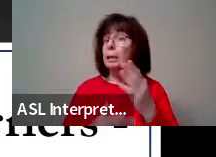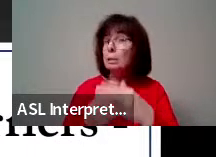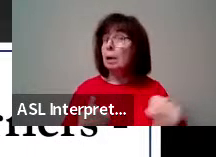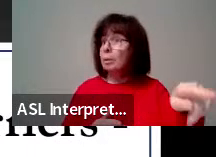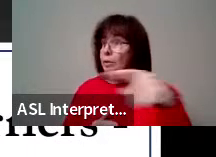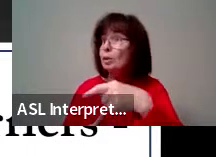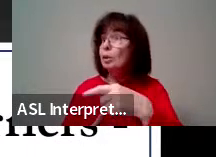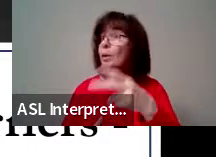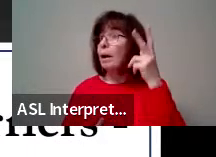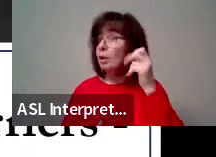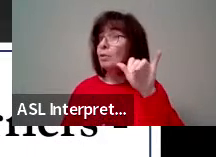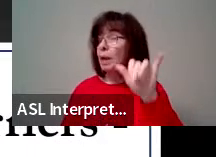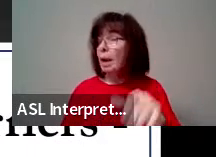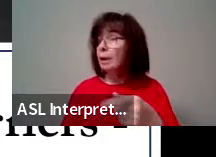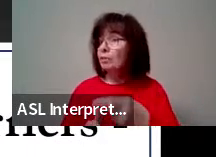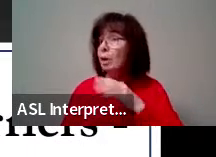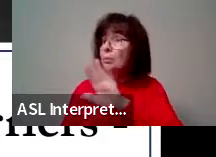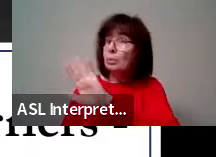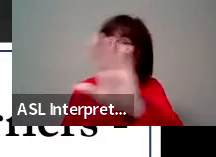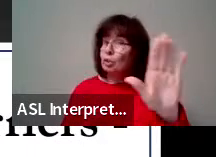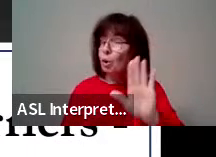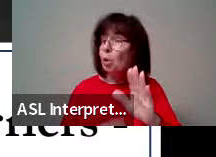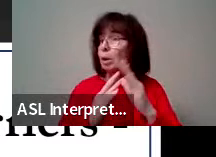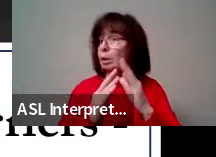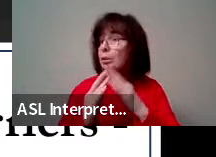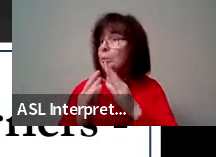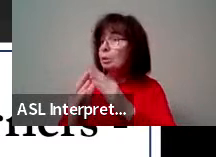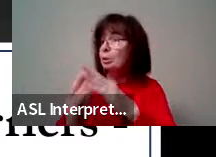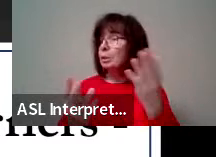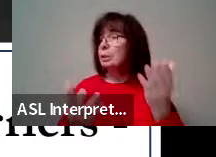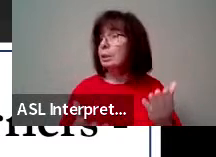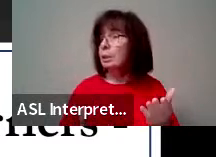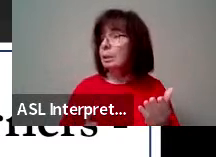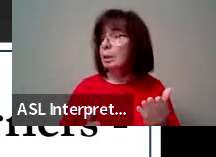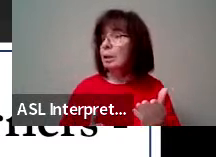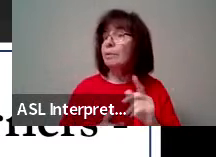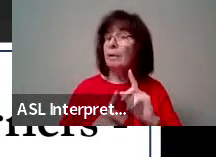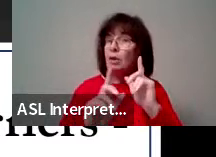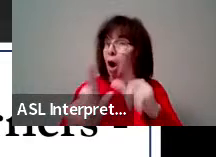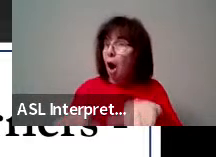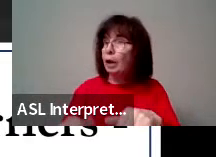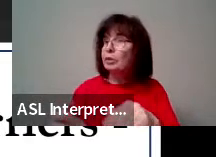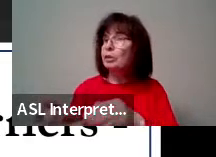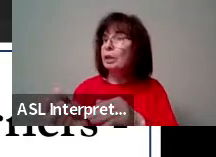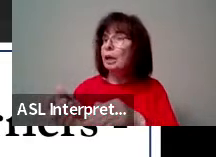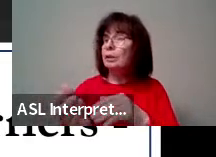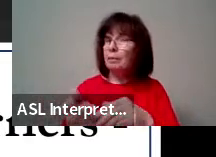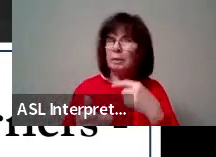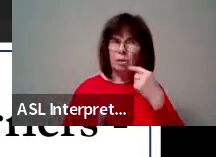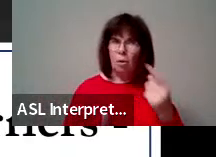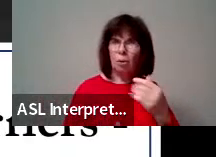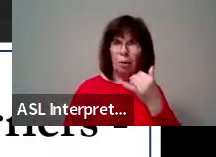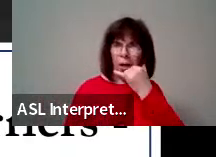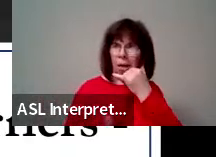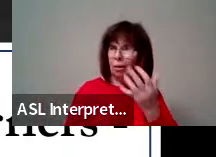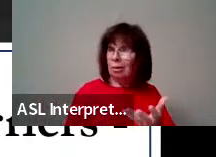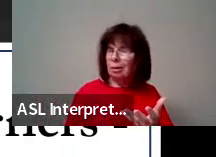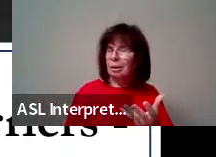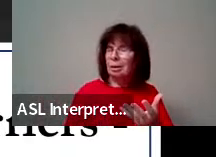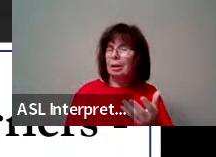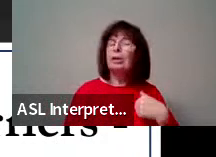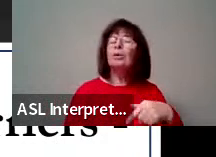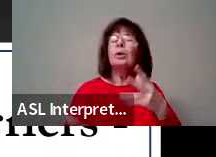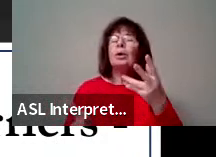you've heard that from your community members who've gone to their doctors and been told those things. And so we do have to make sure that we all